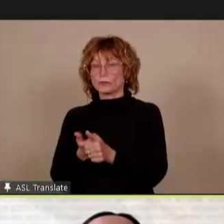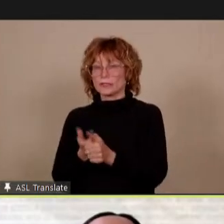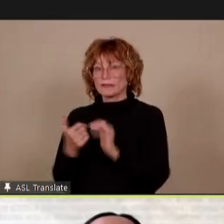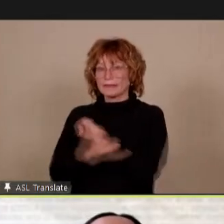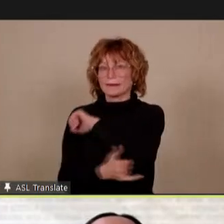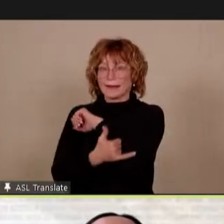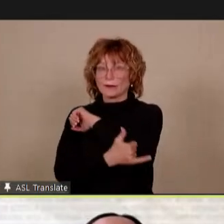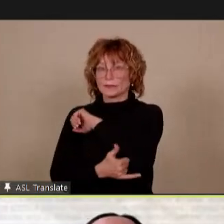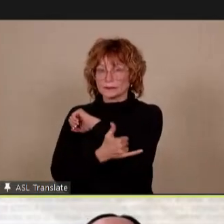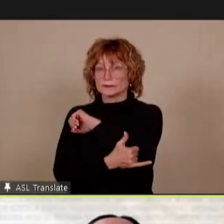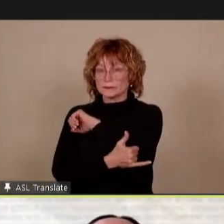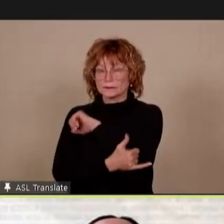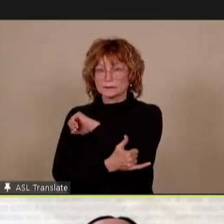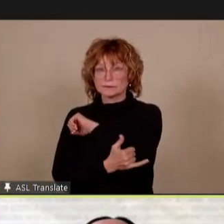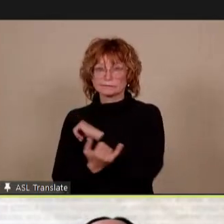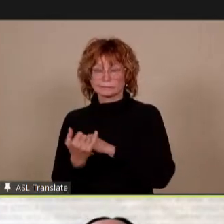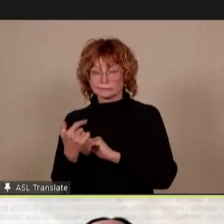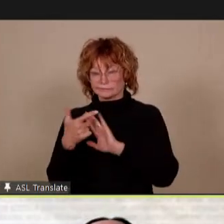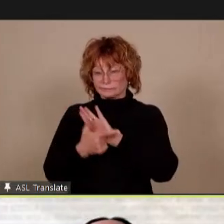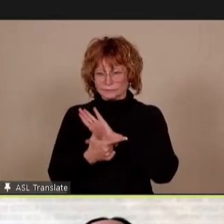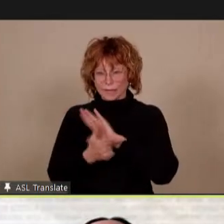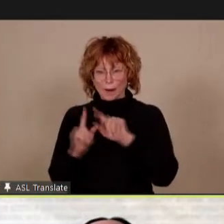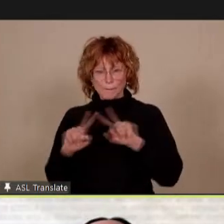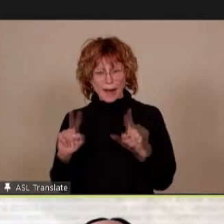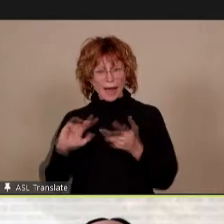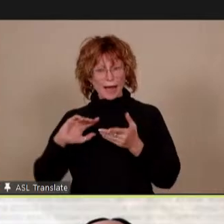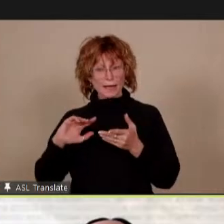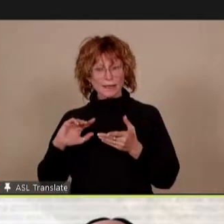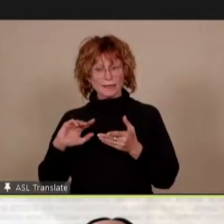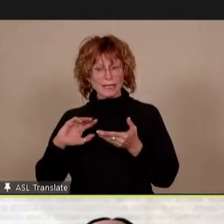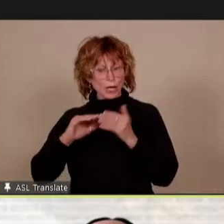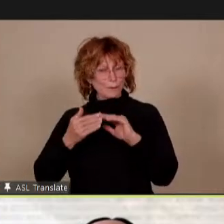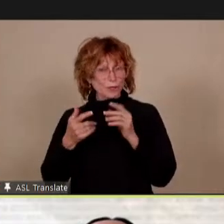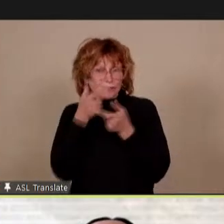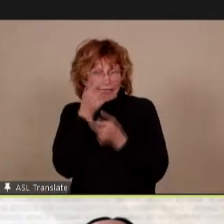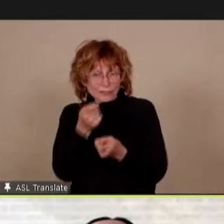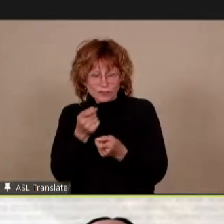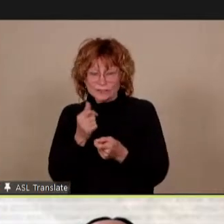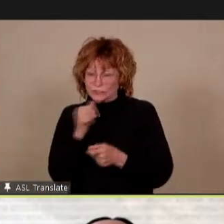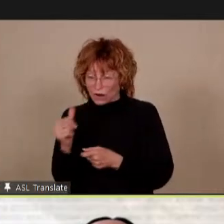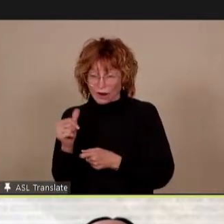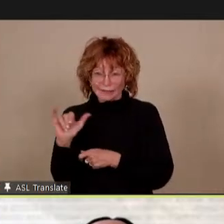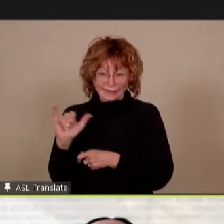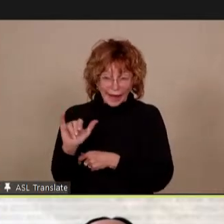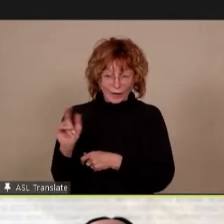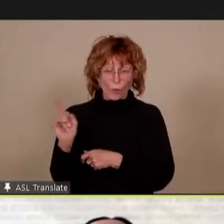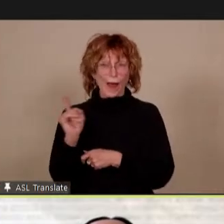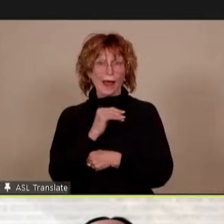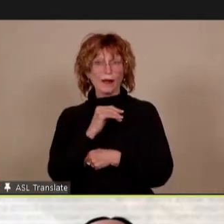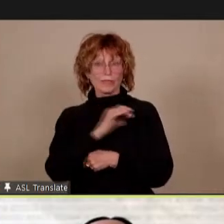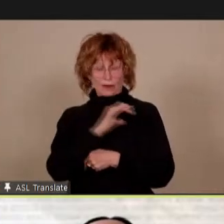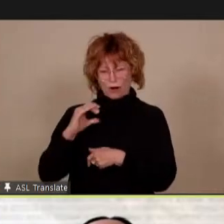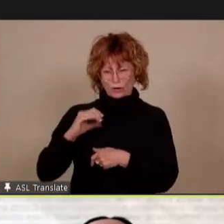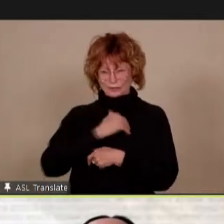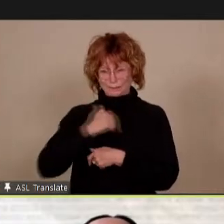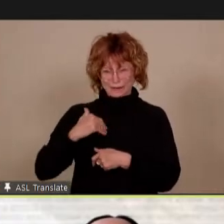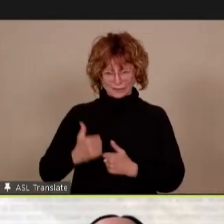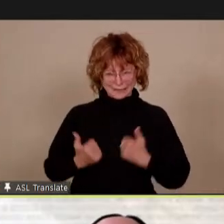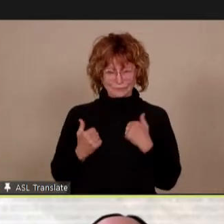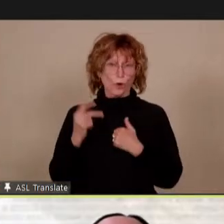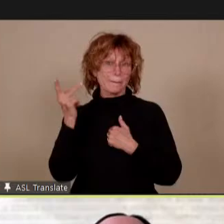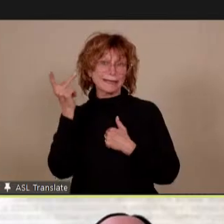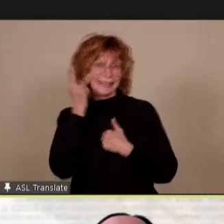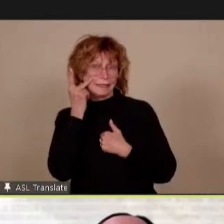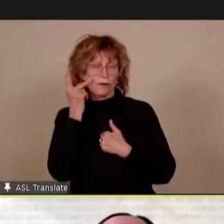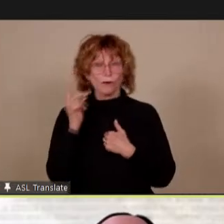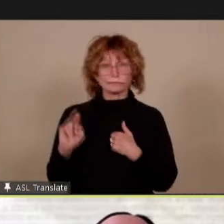county. However, communities of interest do not include incumbents' residences or political affiliations. So that